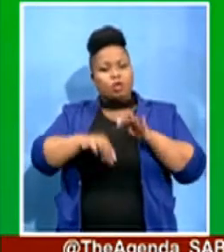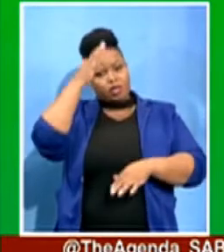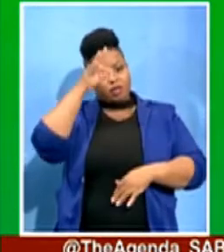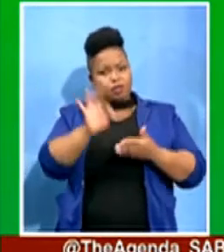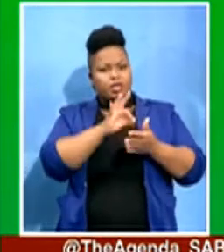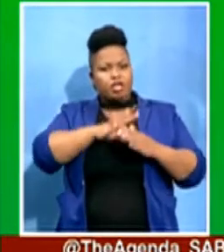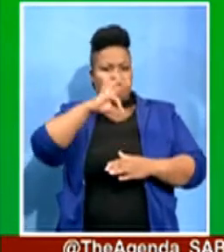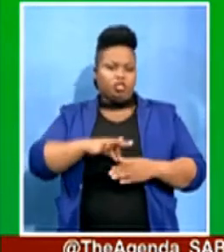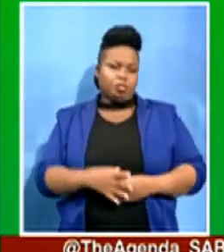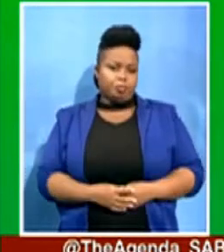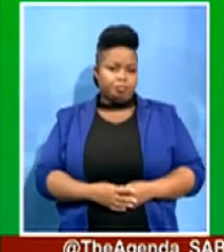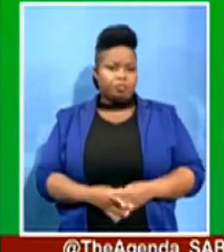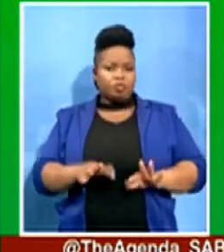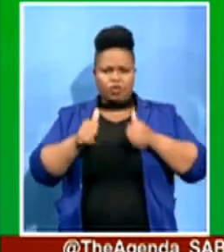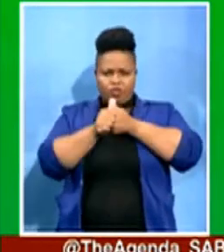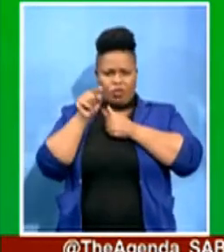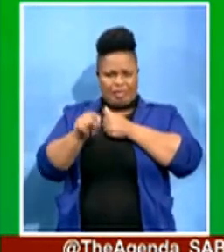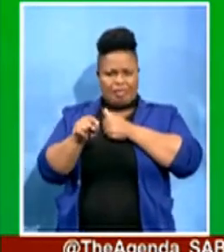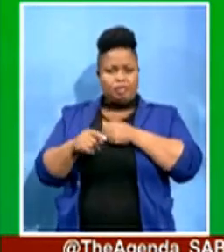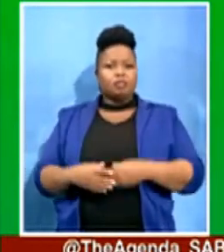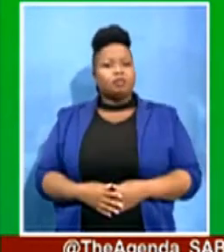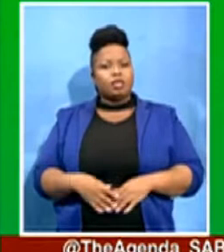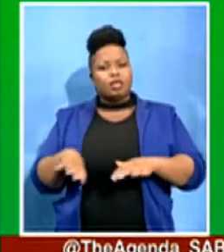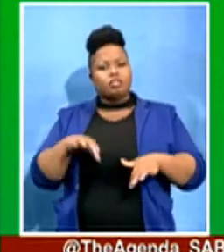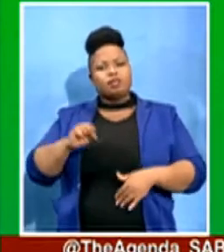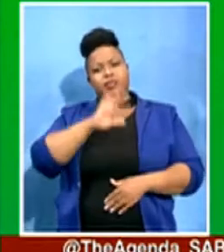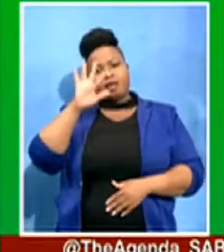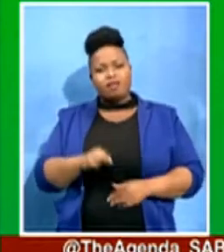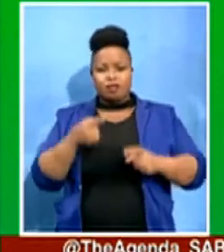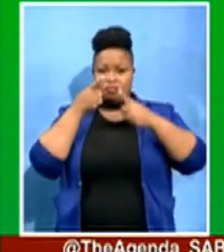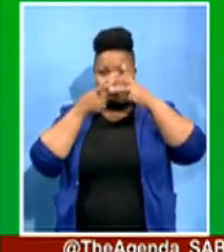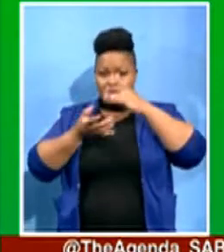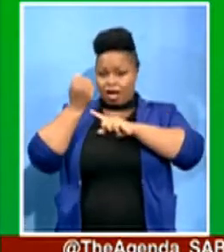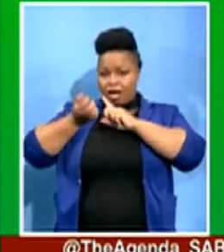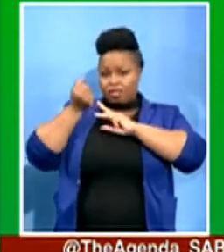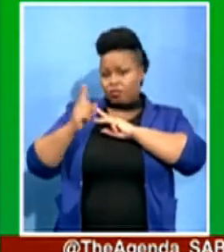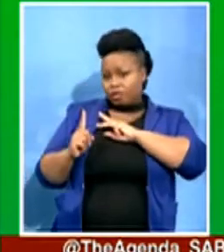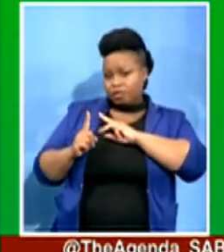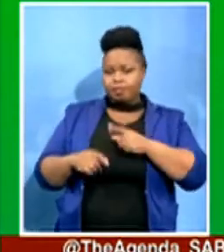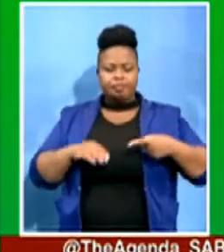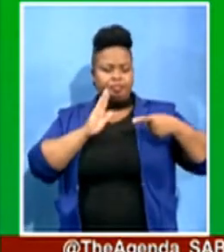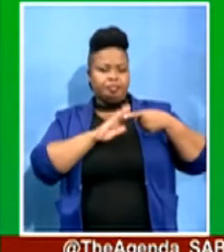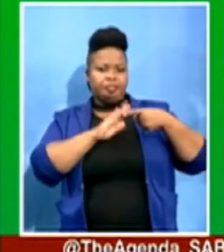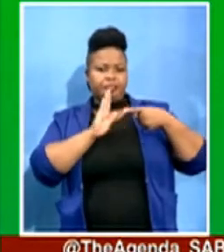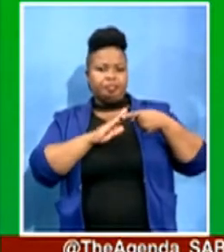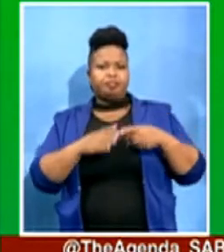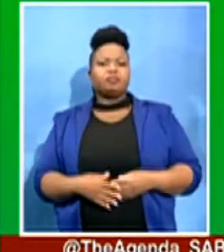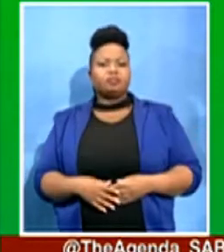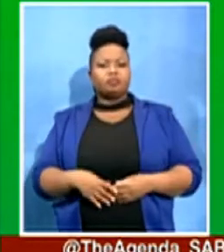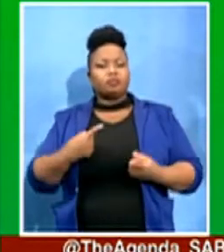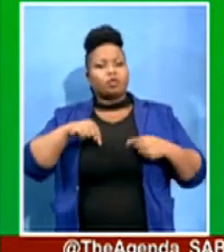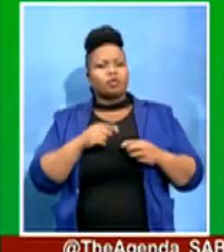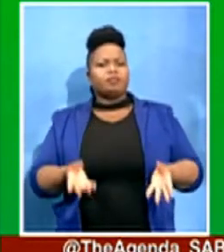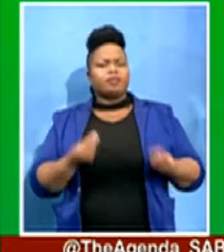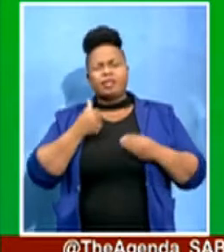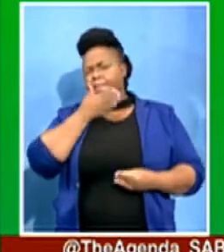action, Action SA will achieve the following. One, we will get the very best candidates because